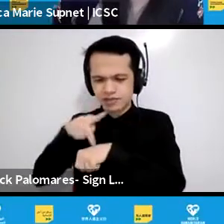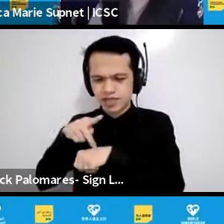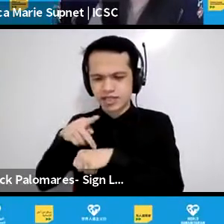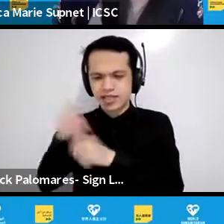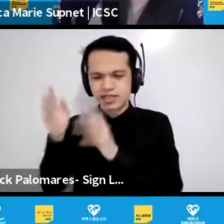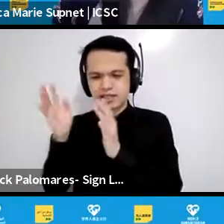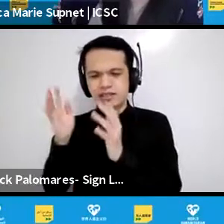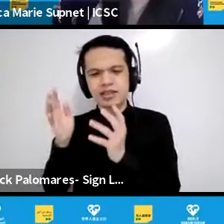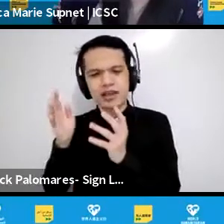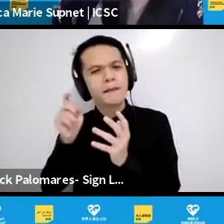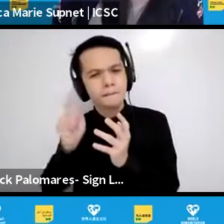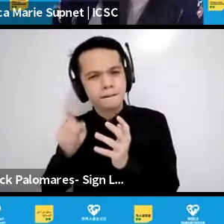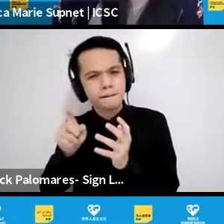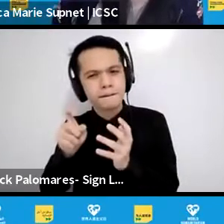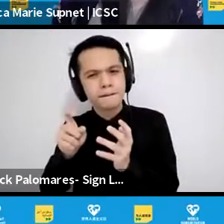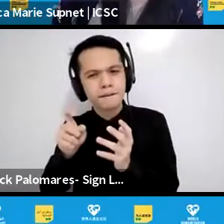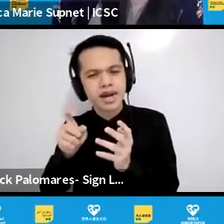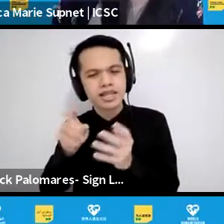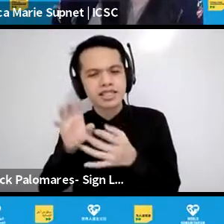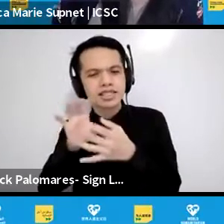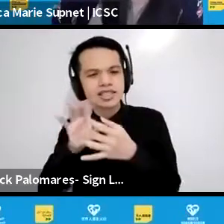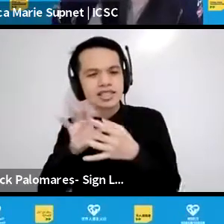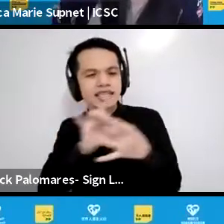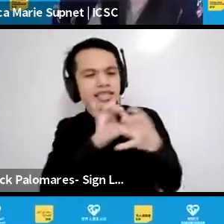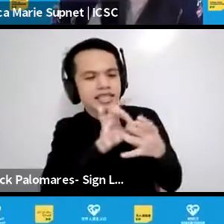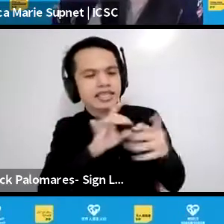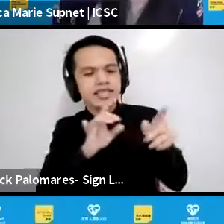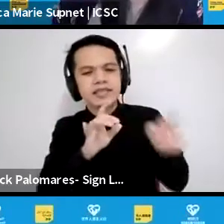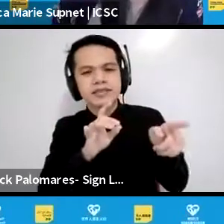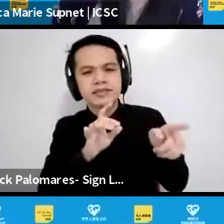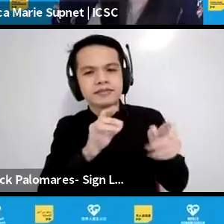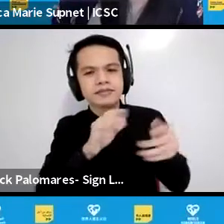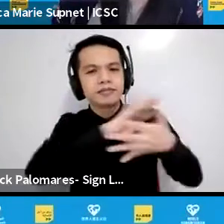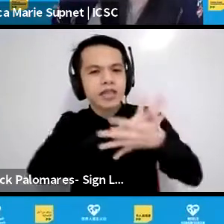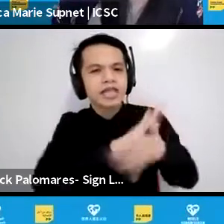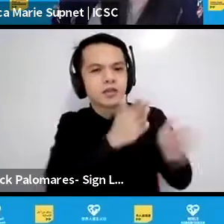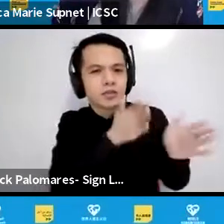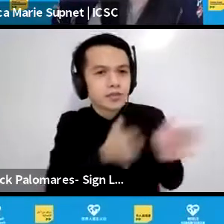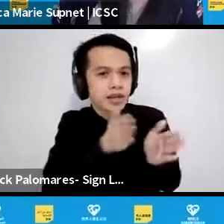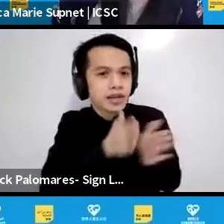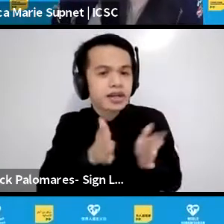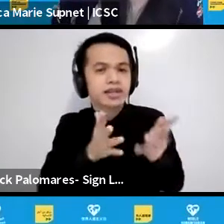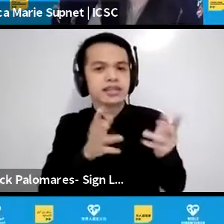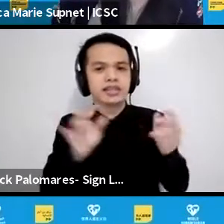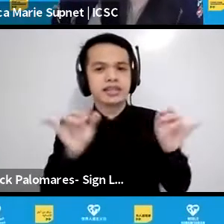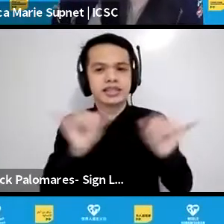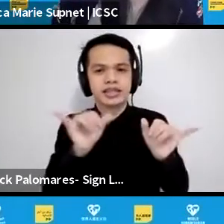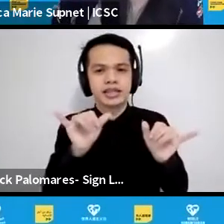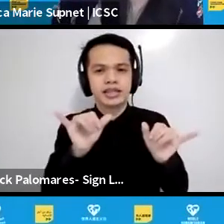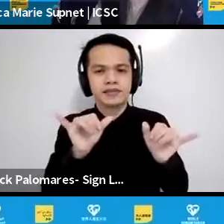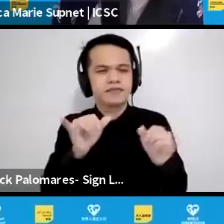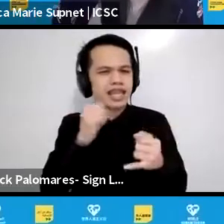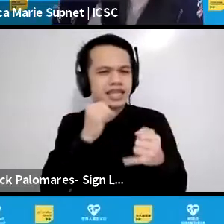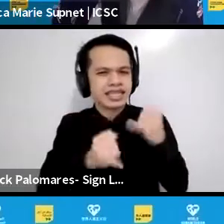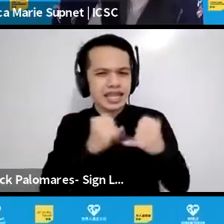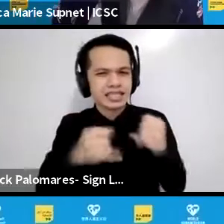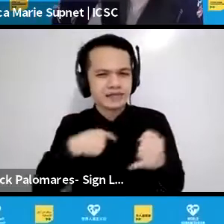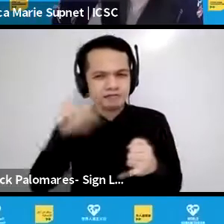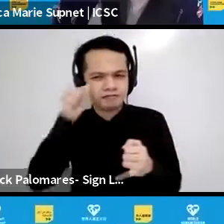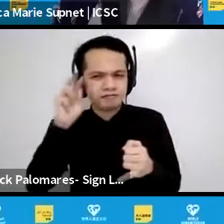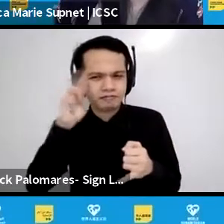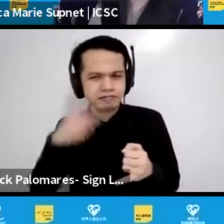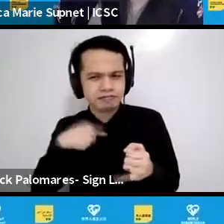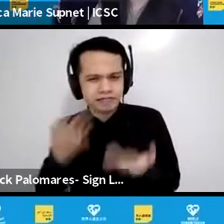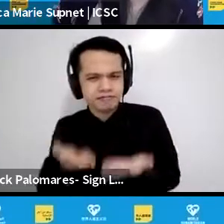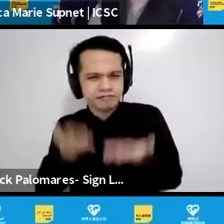think we have to already incorporate pandemic preparedness. And finally, Atom, just to highlight as